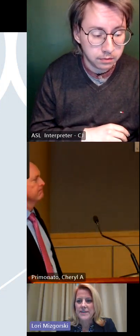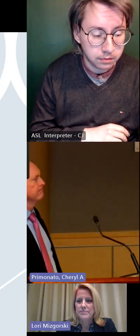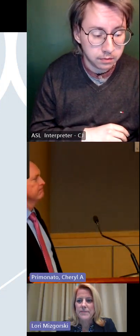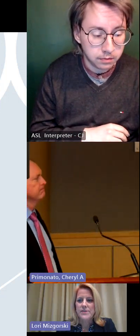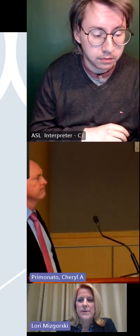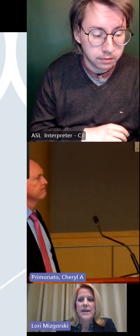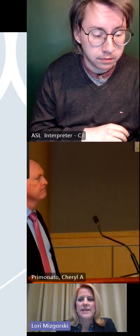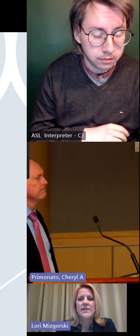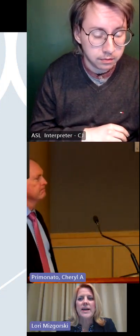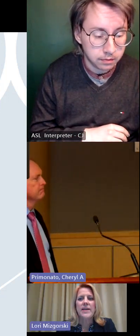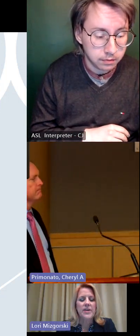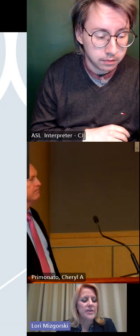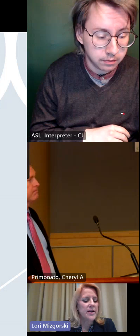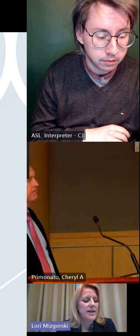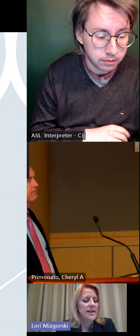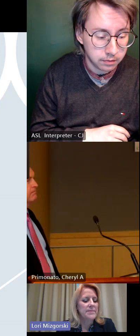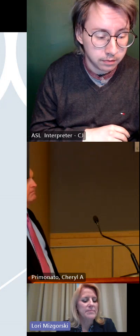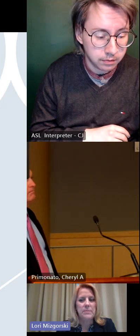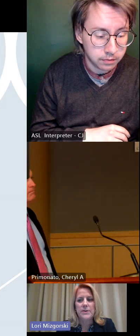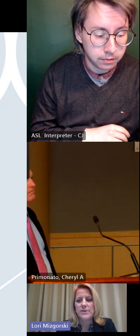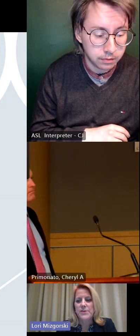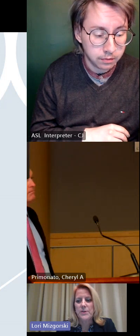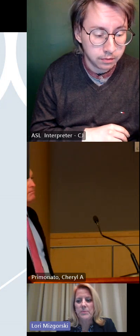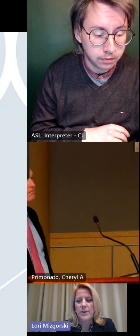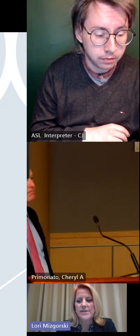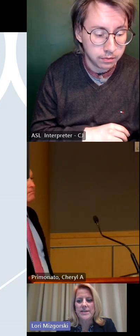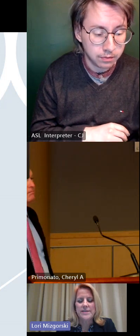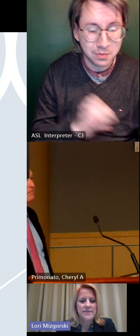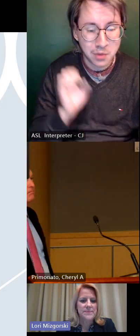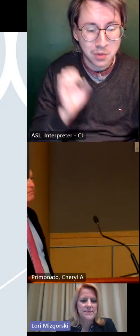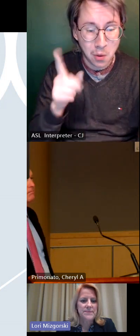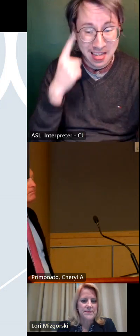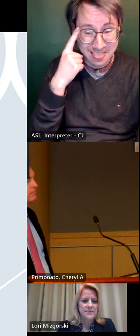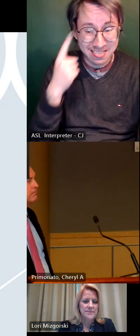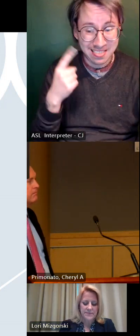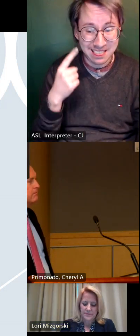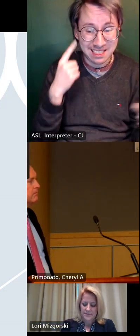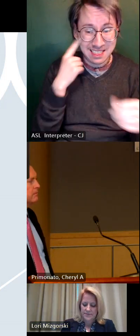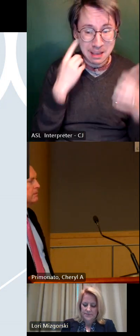Okay, I must be it. Other members who are present?